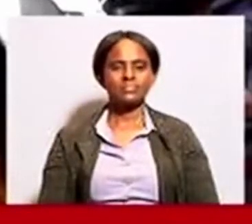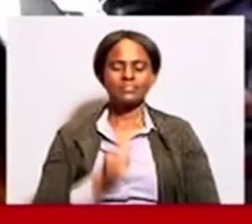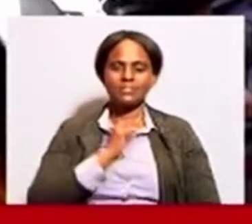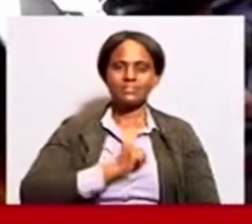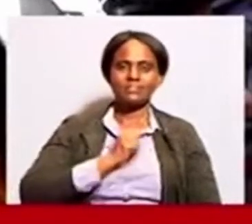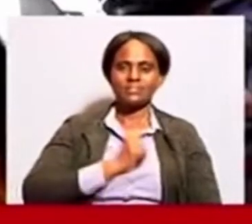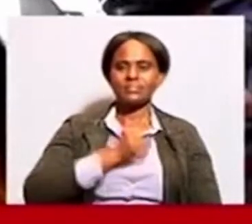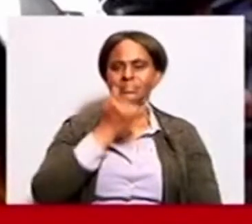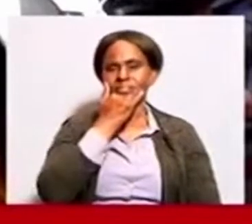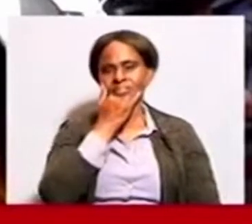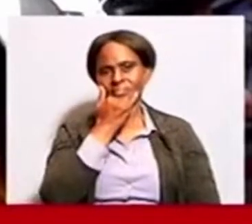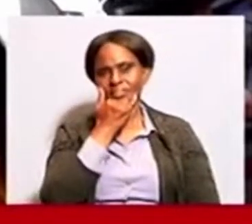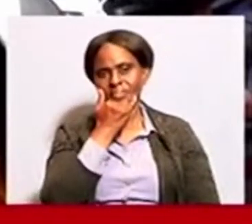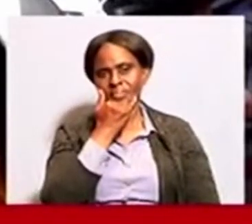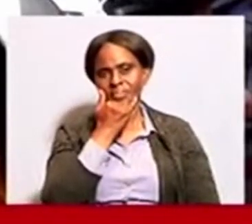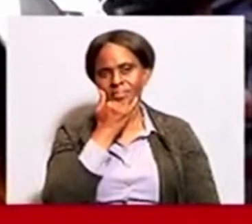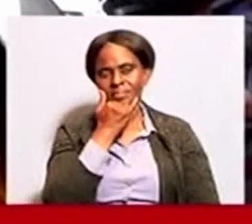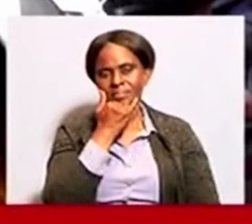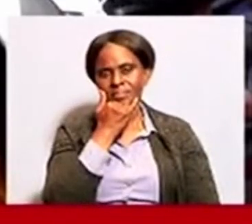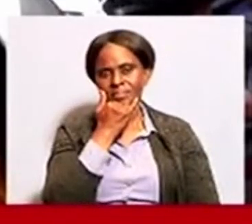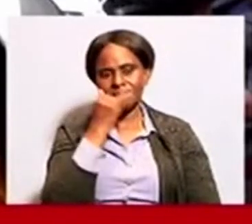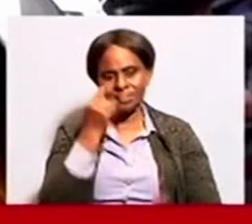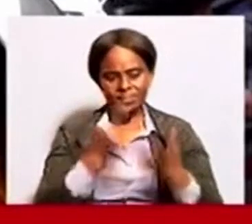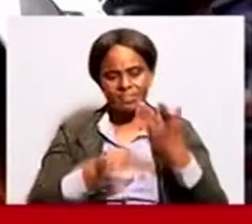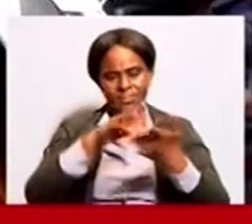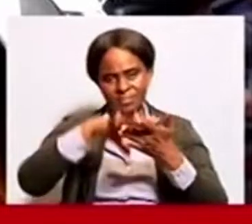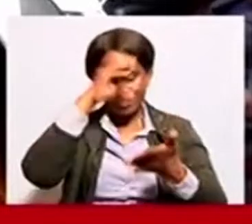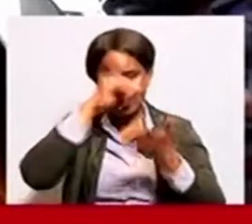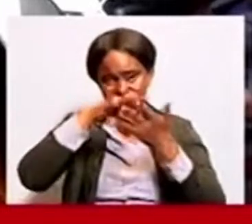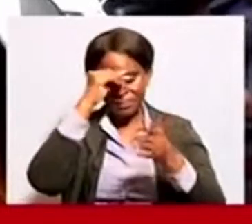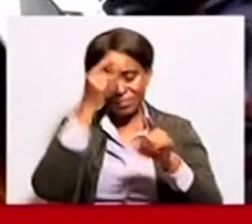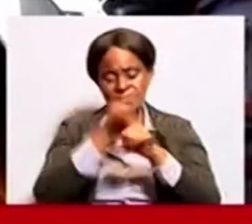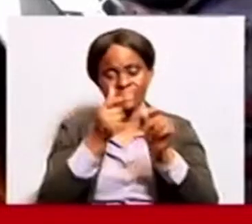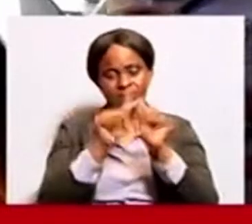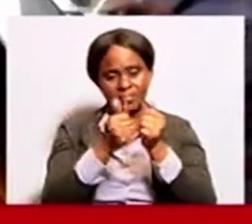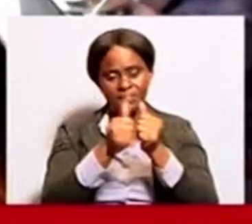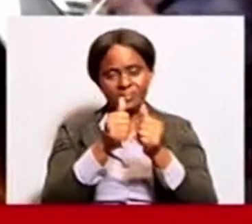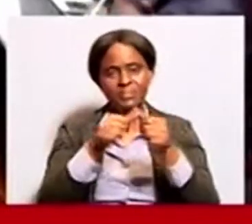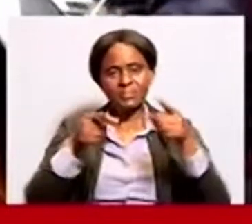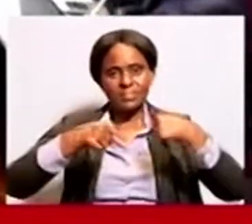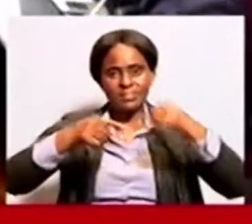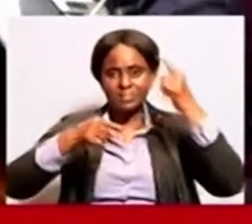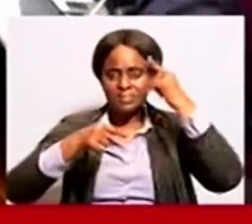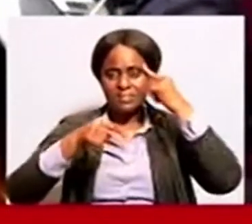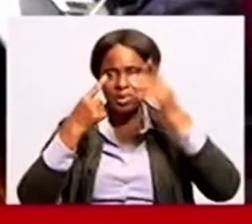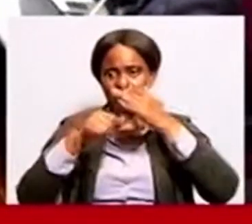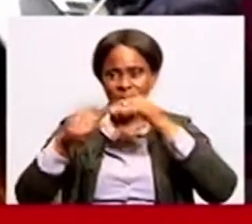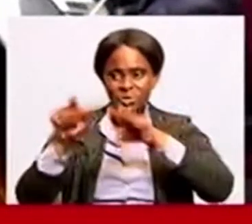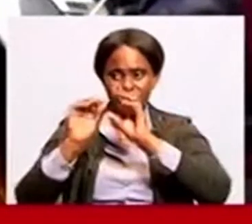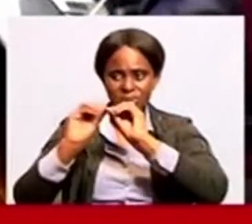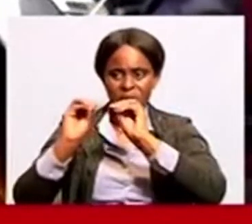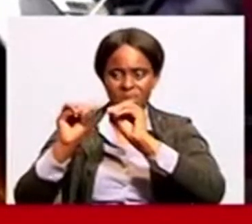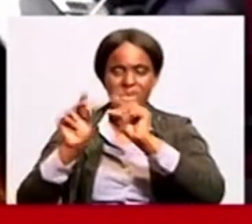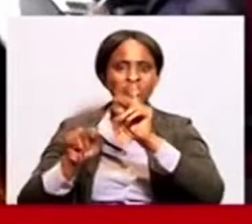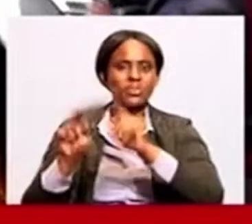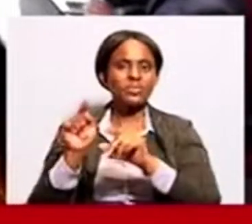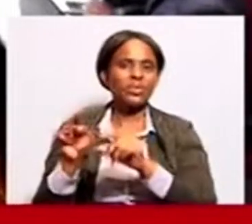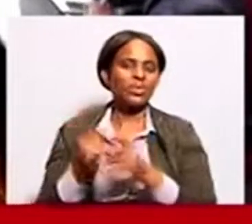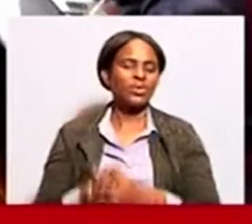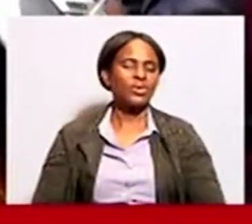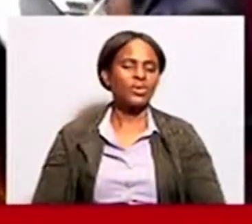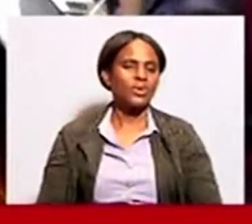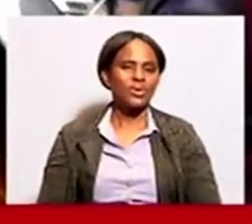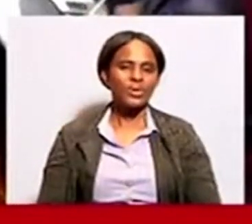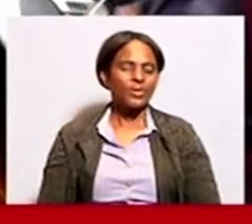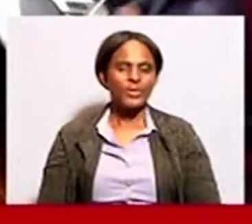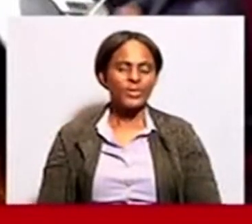oversight. That is what you learn from Jarimbana, local government. That's what you are teaching them.